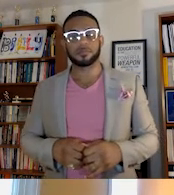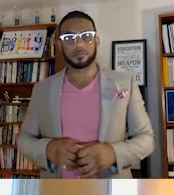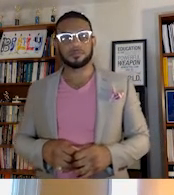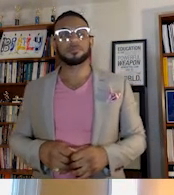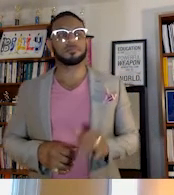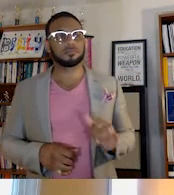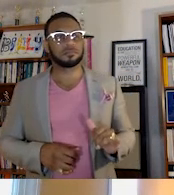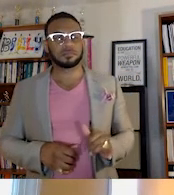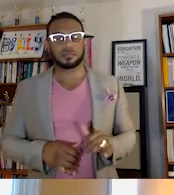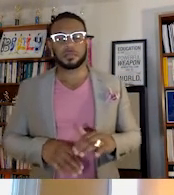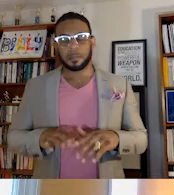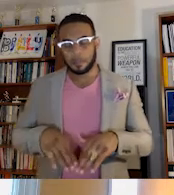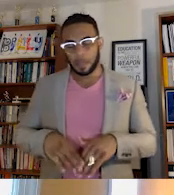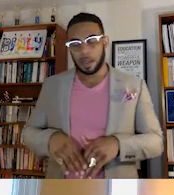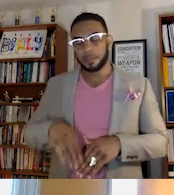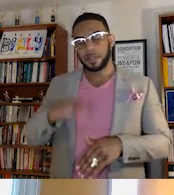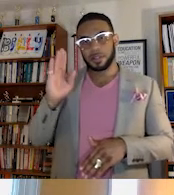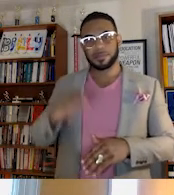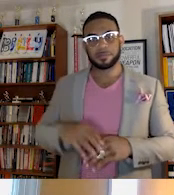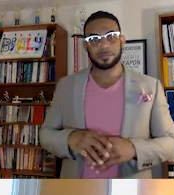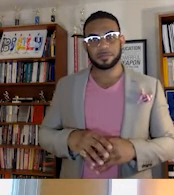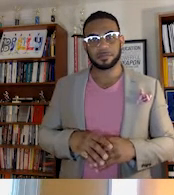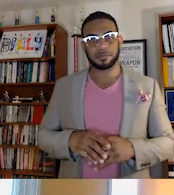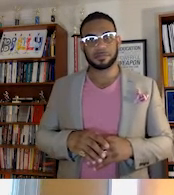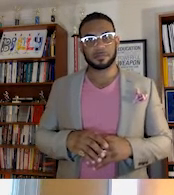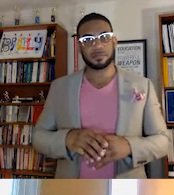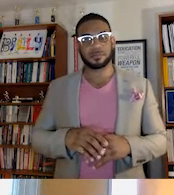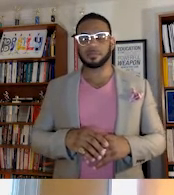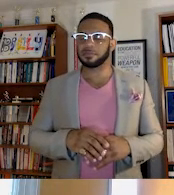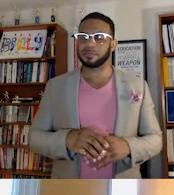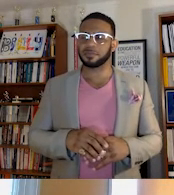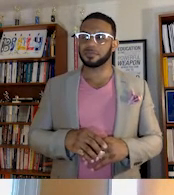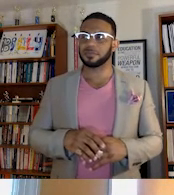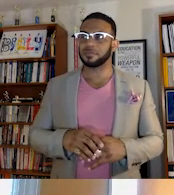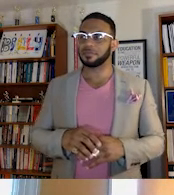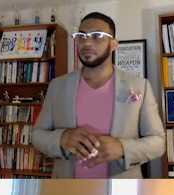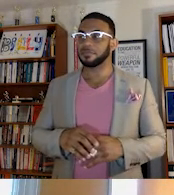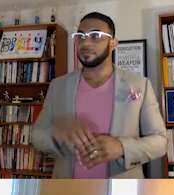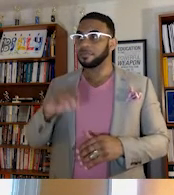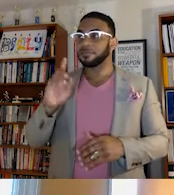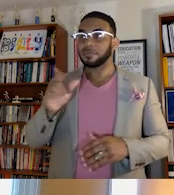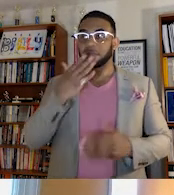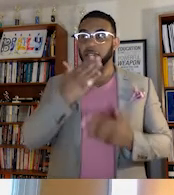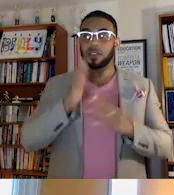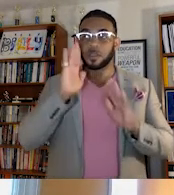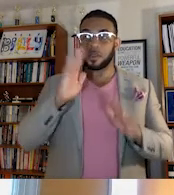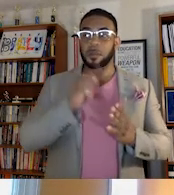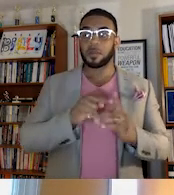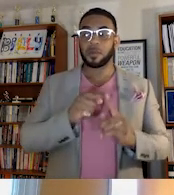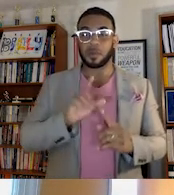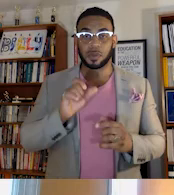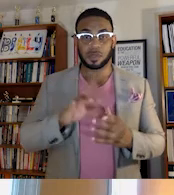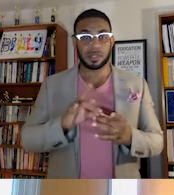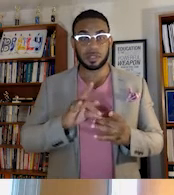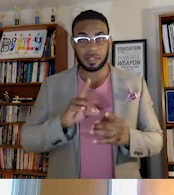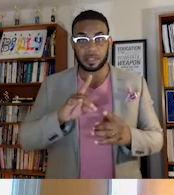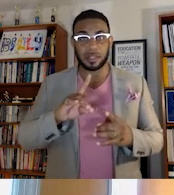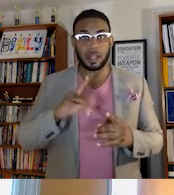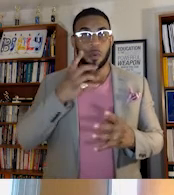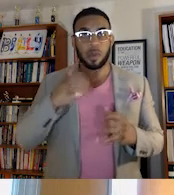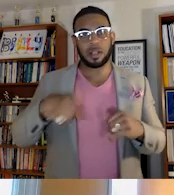from the bottom up. That's to me. Yeah. That's a great point. What you said. I want to